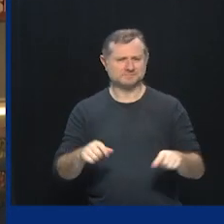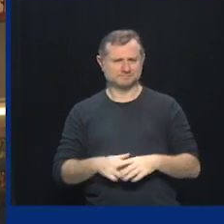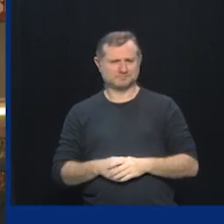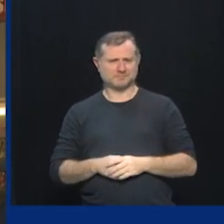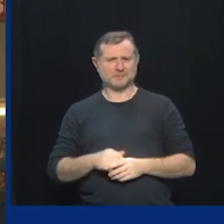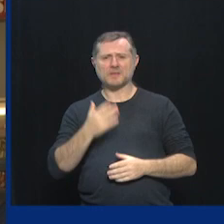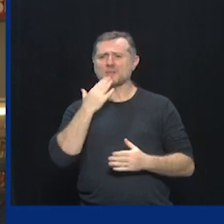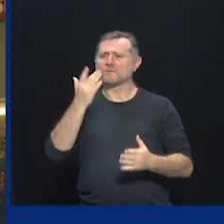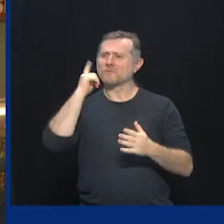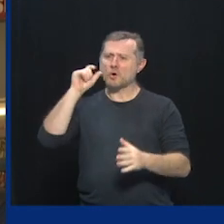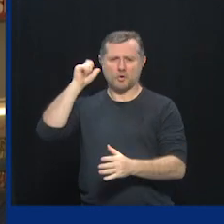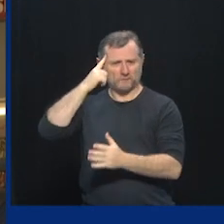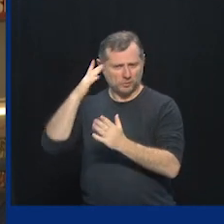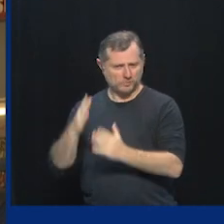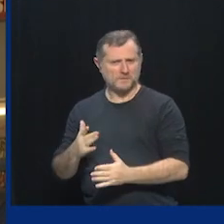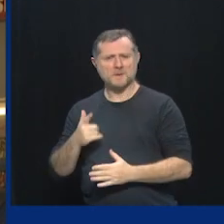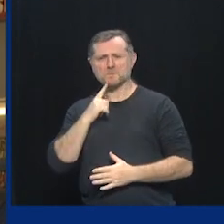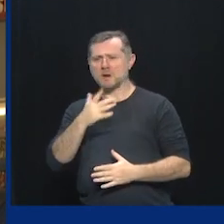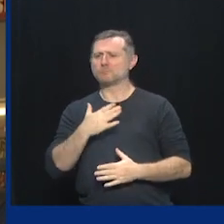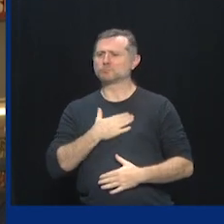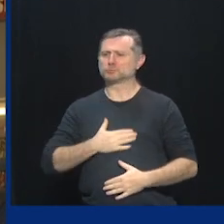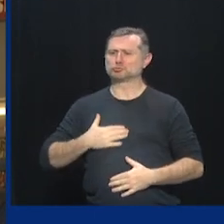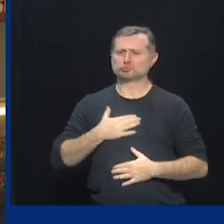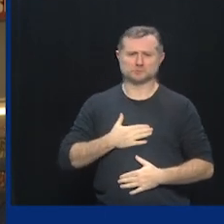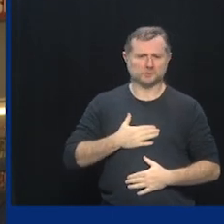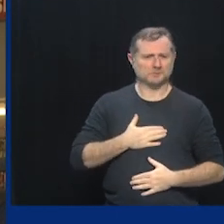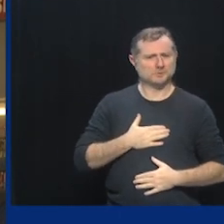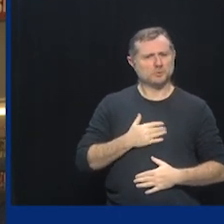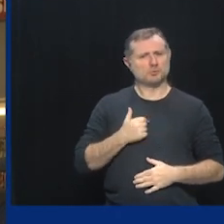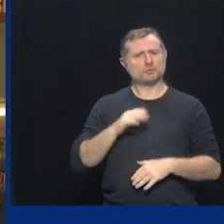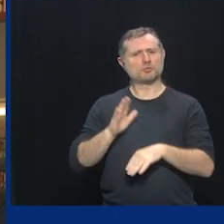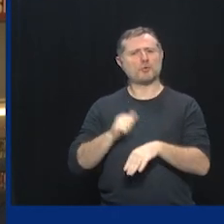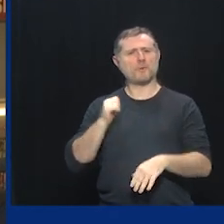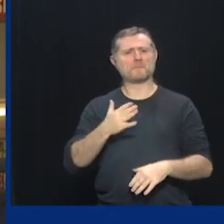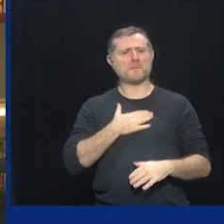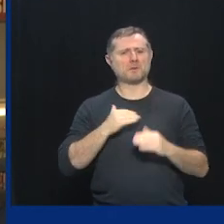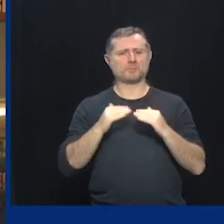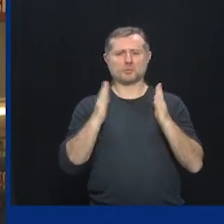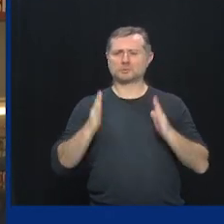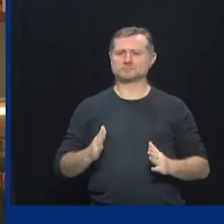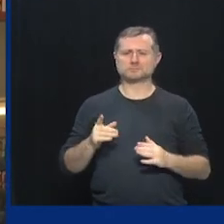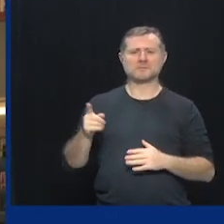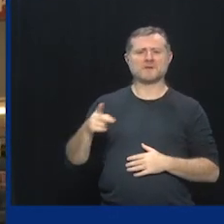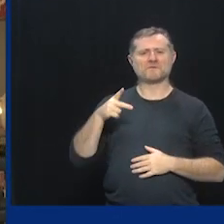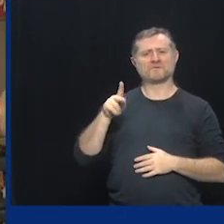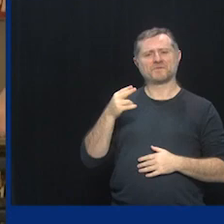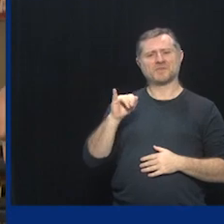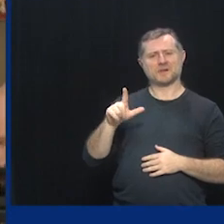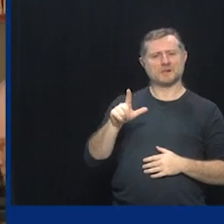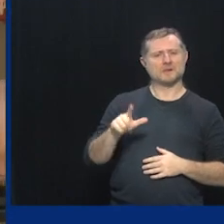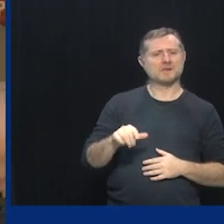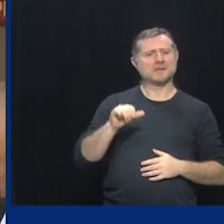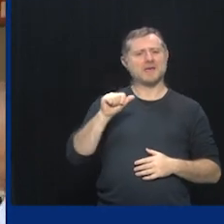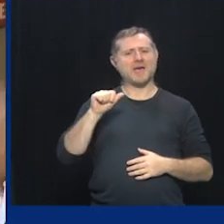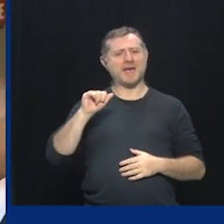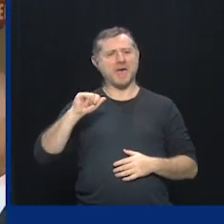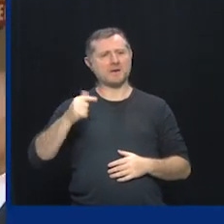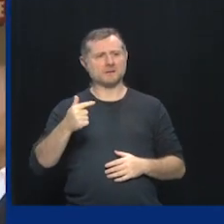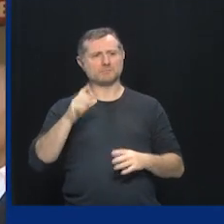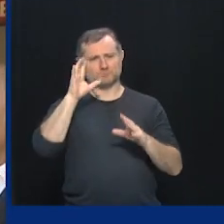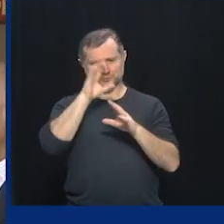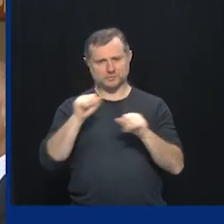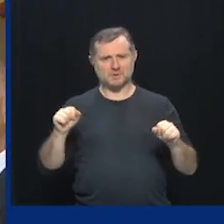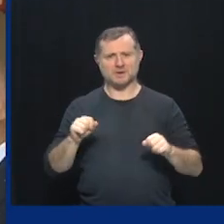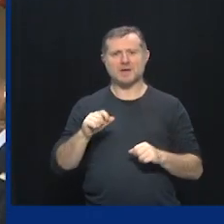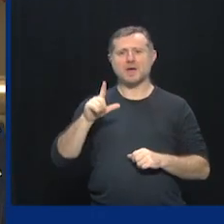my pleasure to call on my partner, Phil Eng, the president of the Long Island Railroad. Thank you. Thank